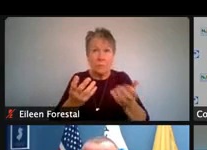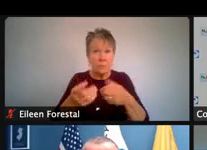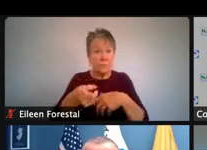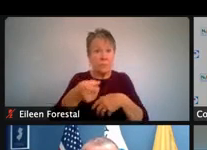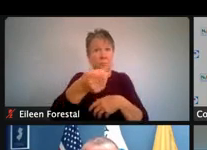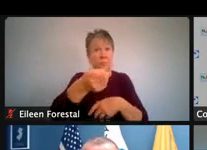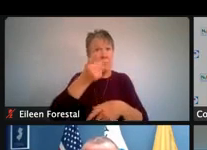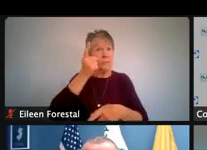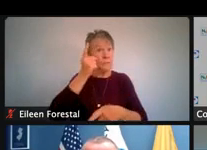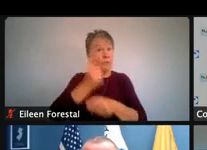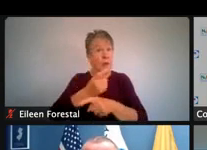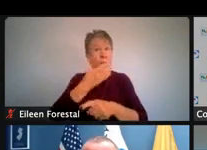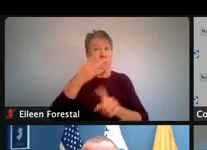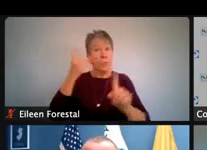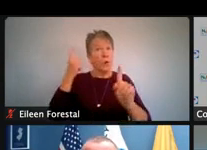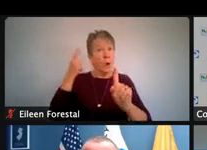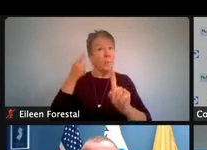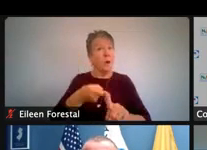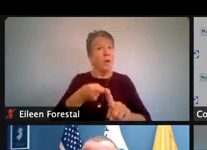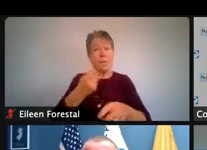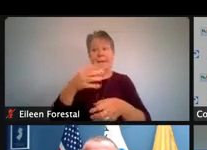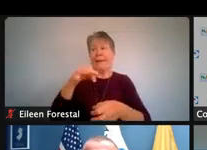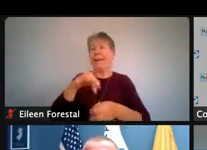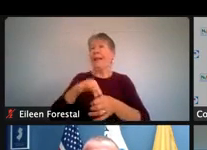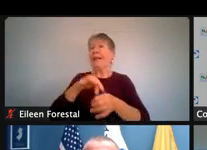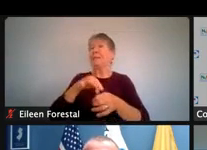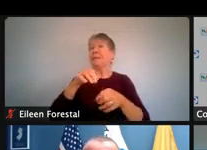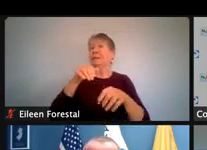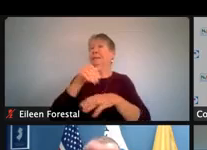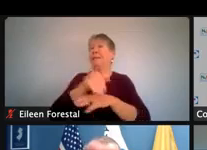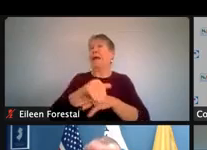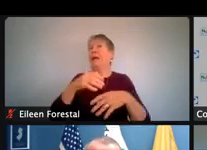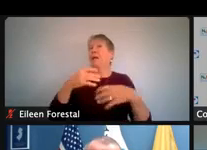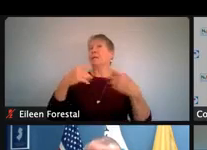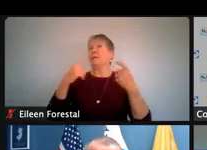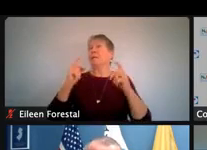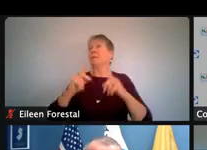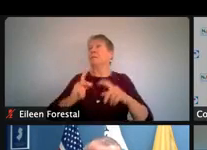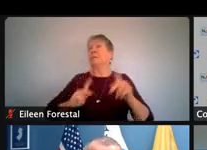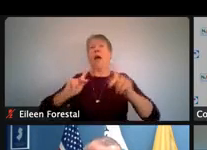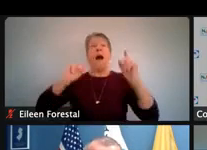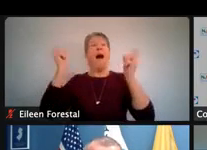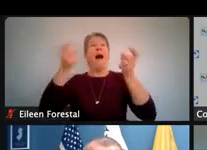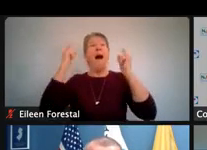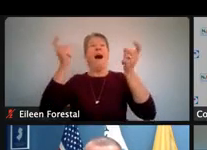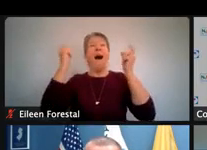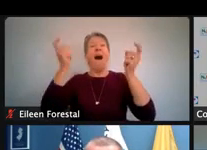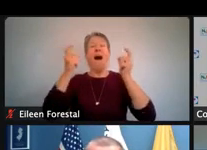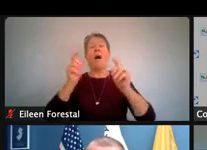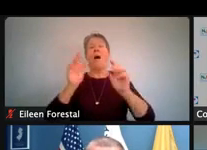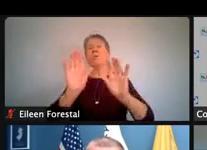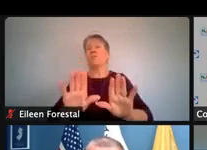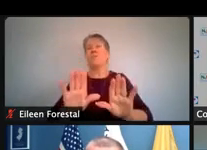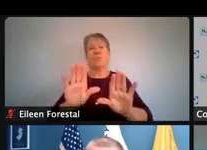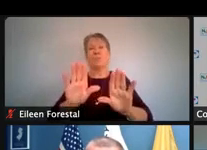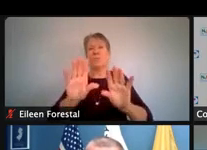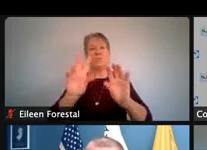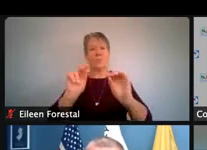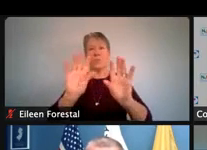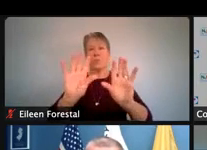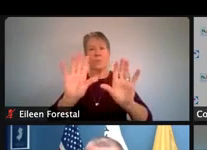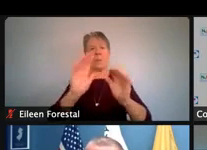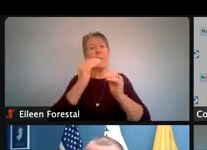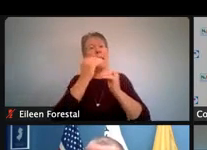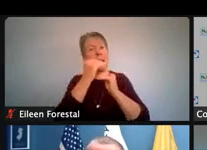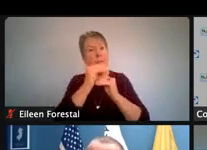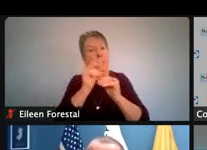watching a game. Please do it the right way. Limited capacity, strong preference that it's with